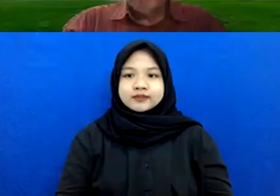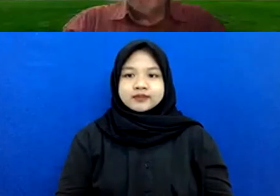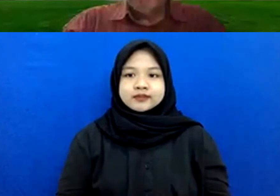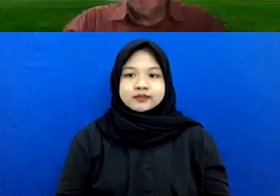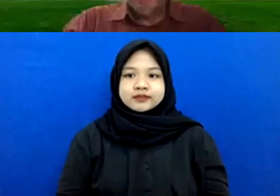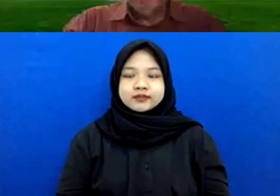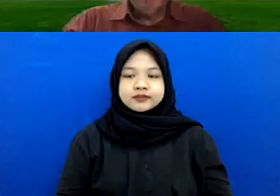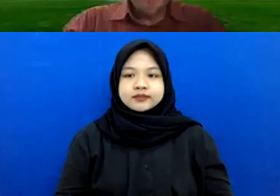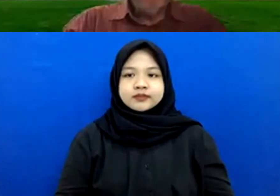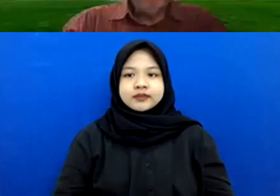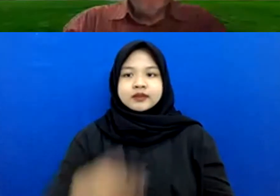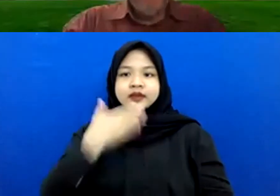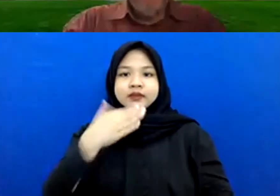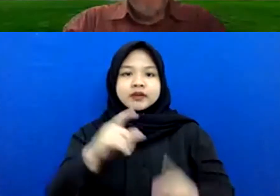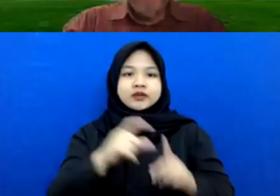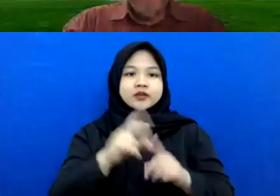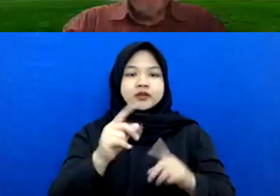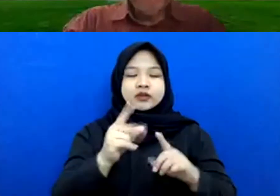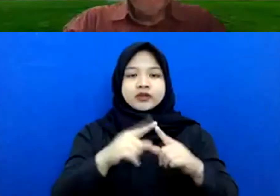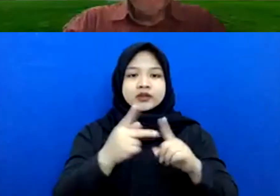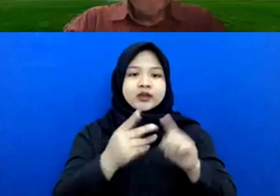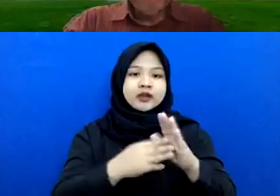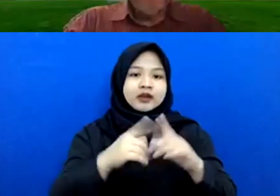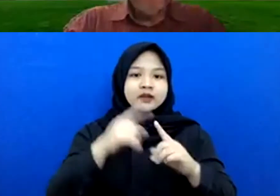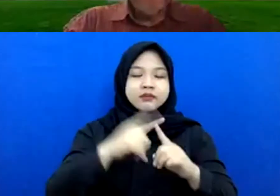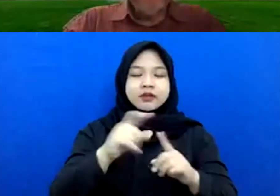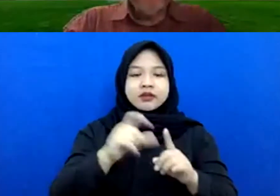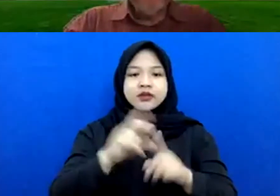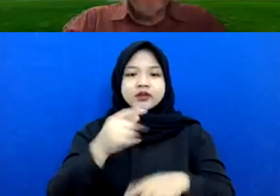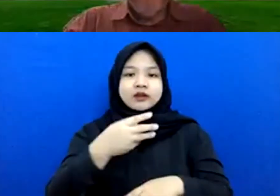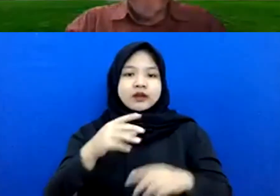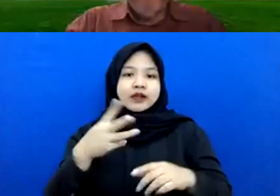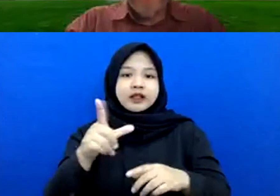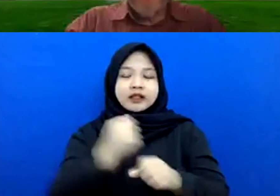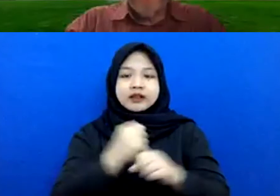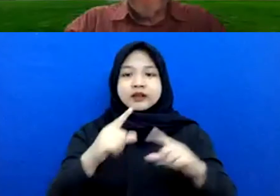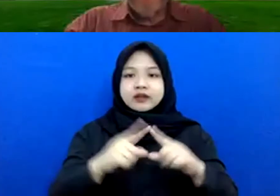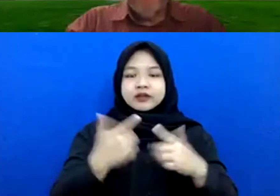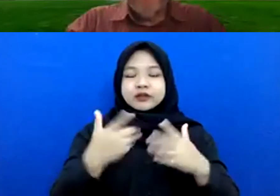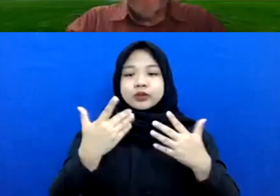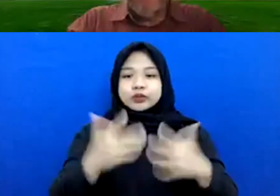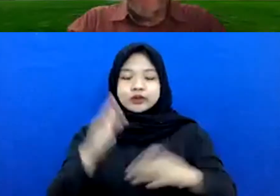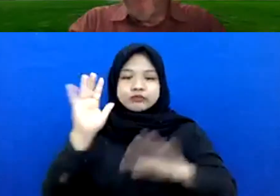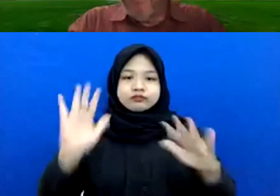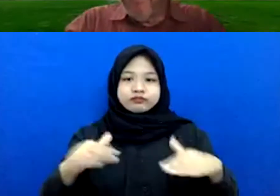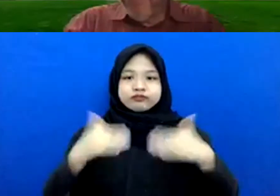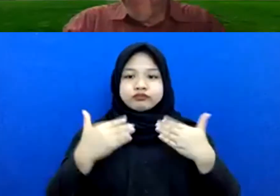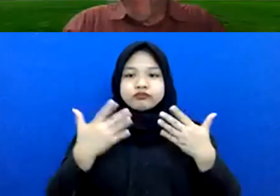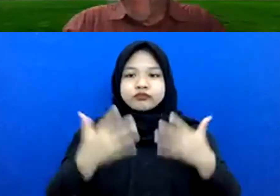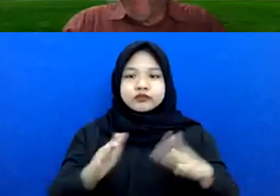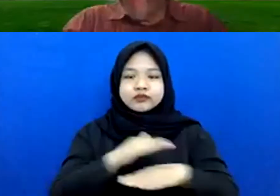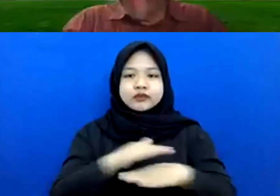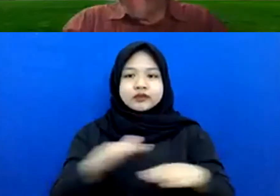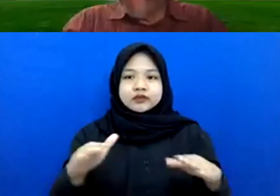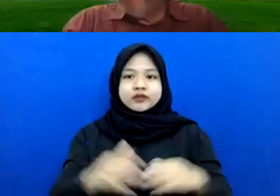Okay, thank you, Dr. Rahmat and Dr. Elga, for the great closing statements. As we have completed the student-led conference, which is the last event of the summer